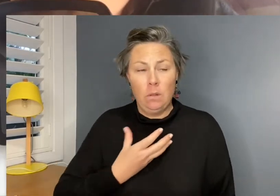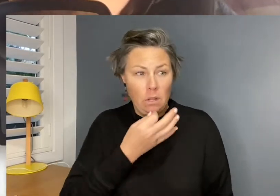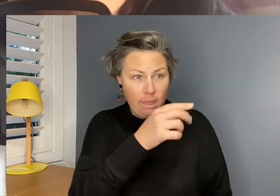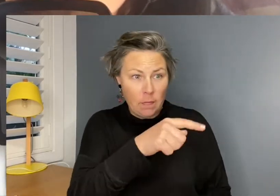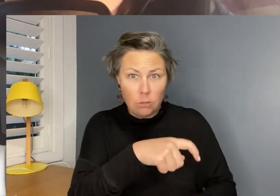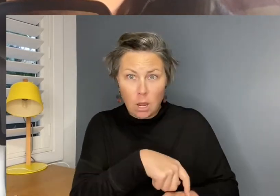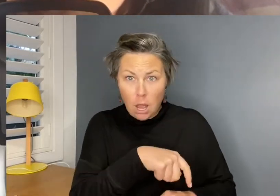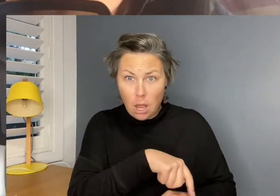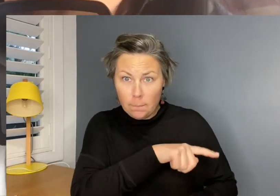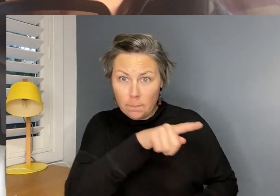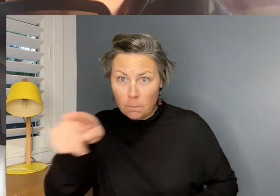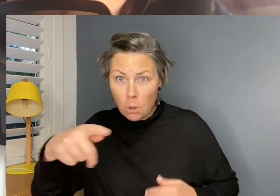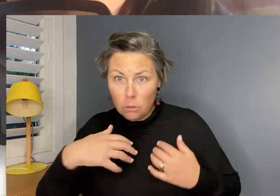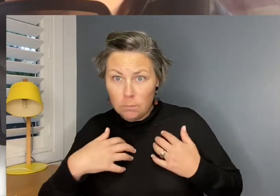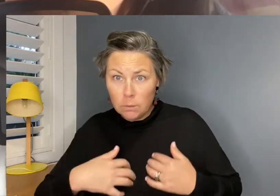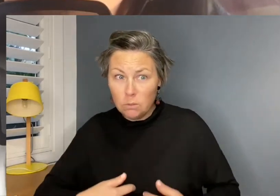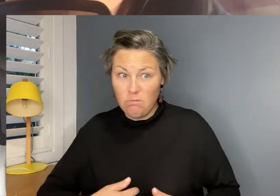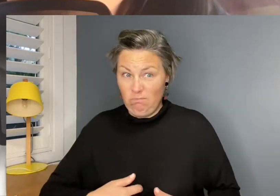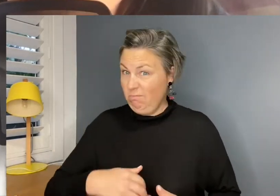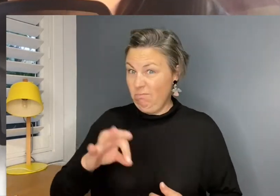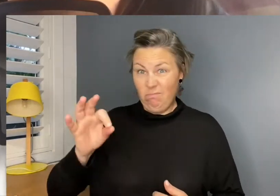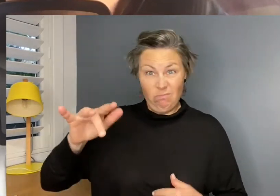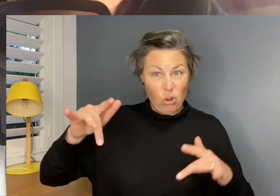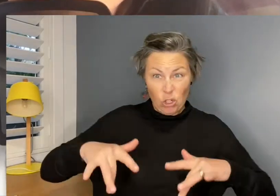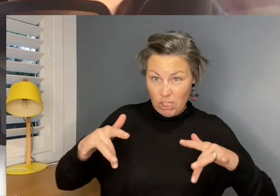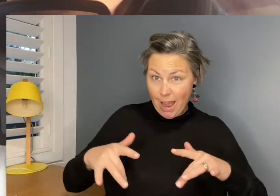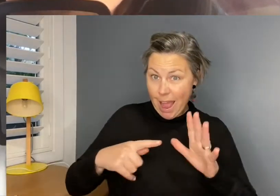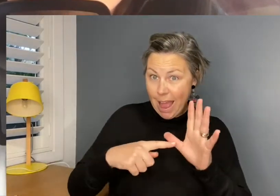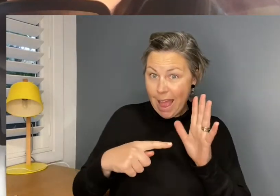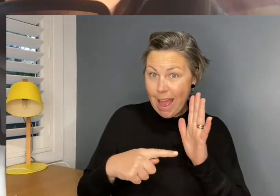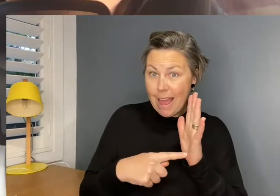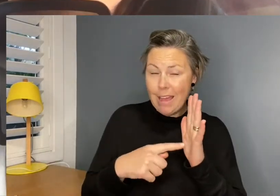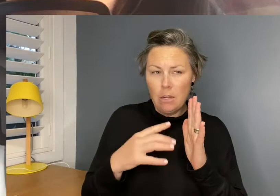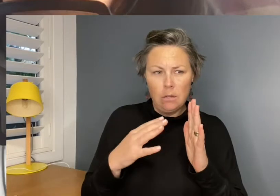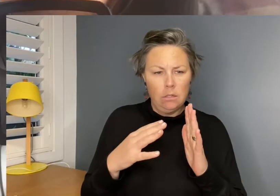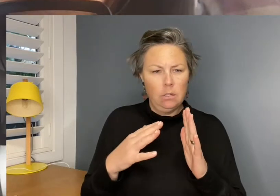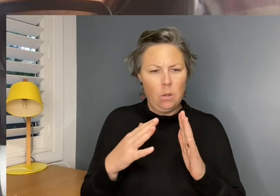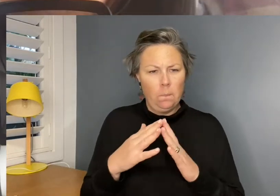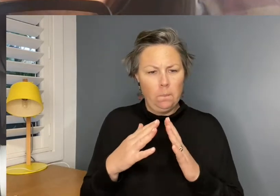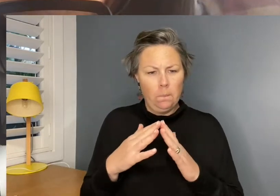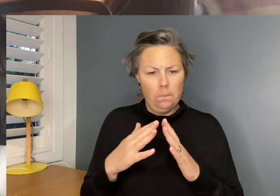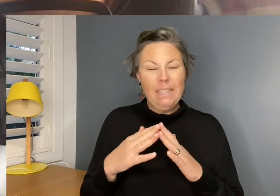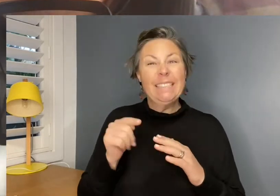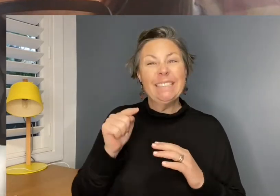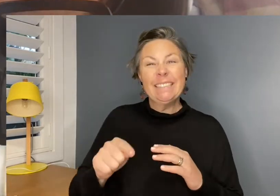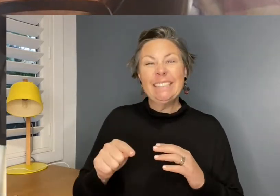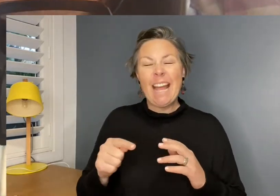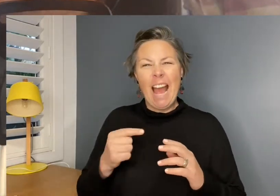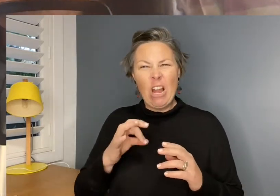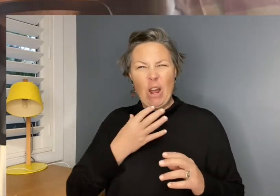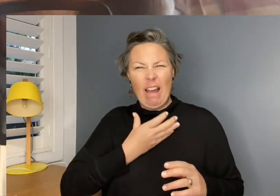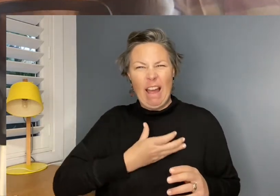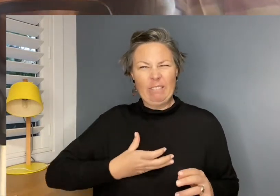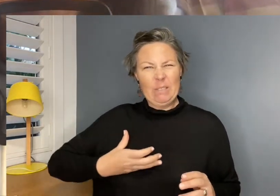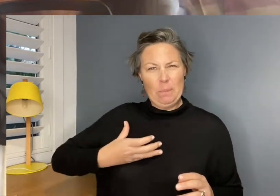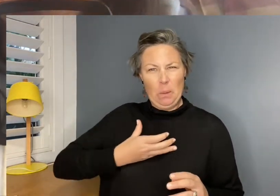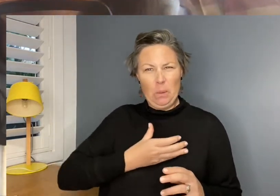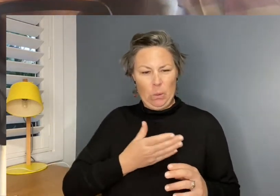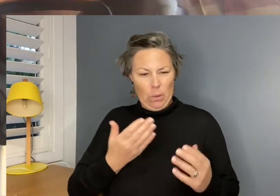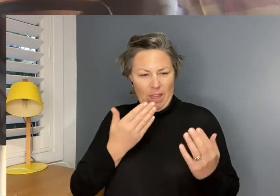Because it actually sort of happened then. And I was like, my stomach feels weird, but I'm just going to pretend that it doesn't, because I'm not ready for this.